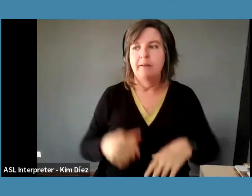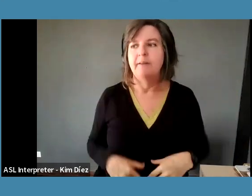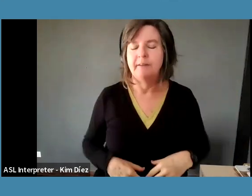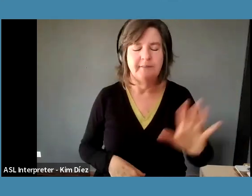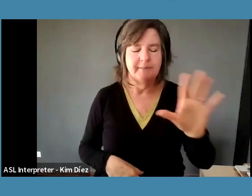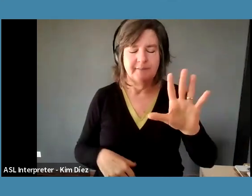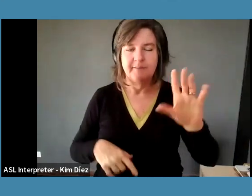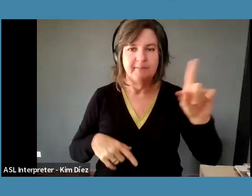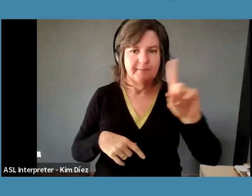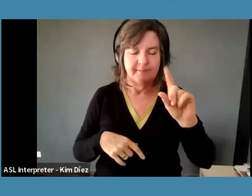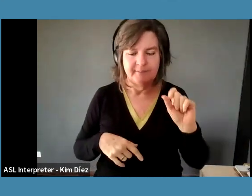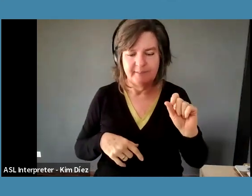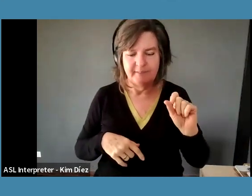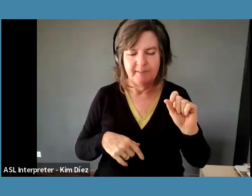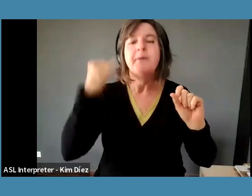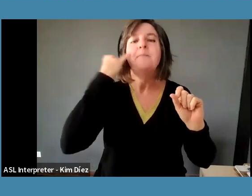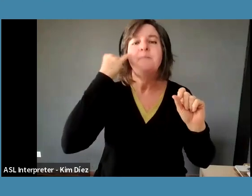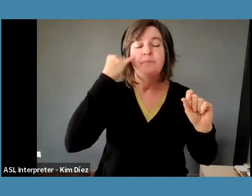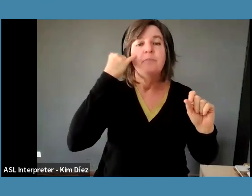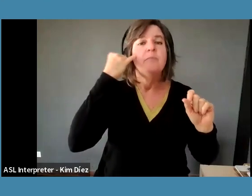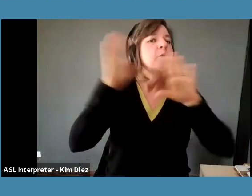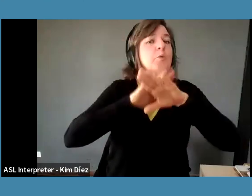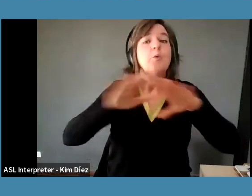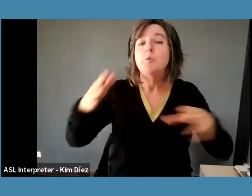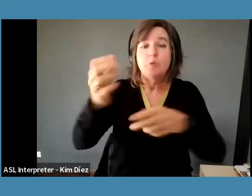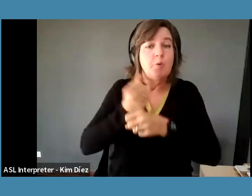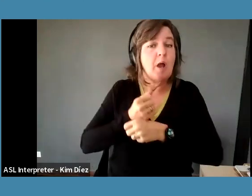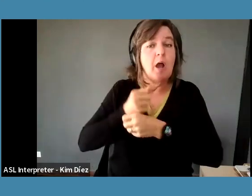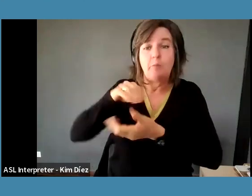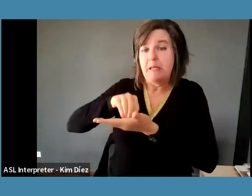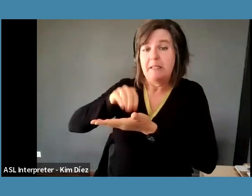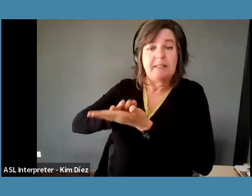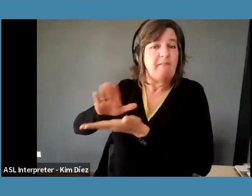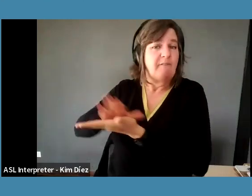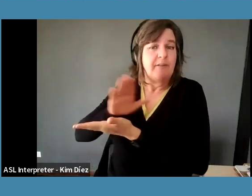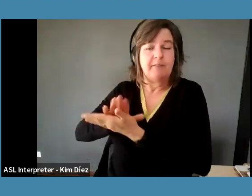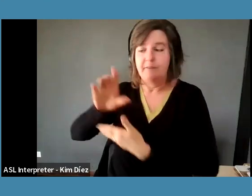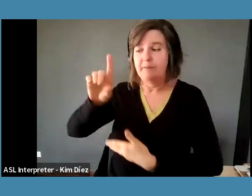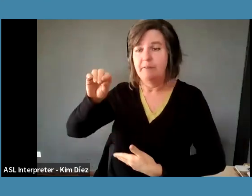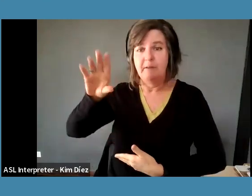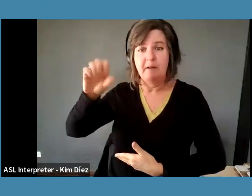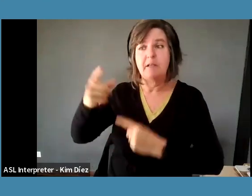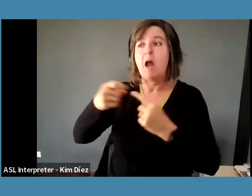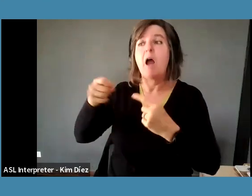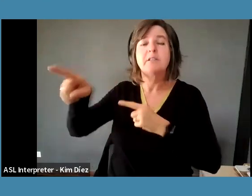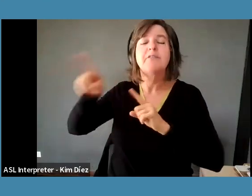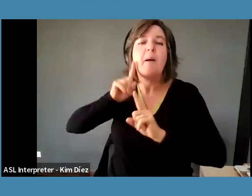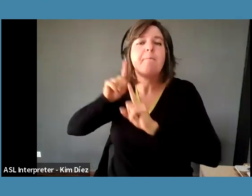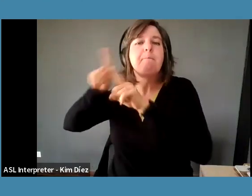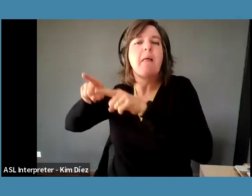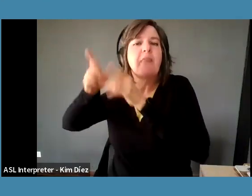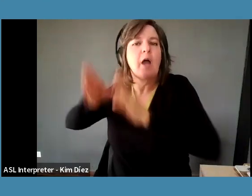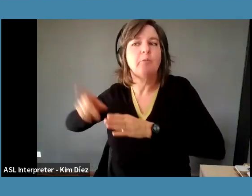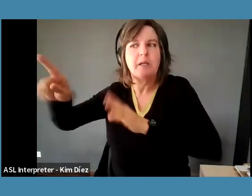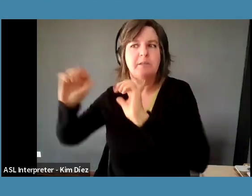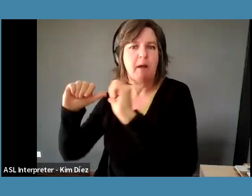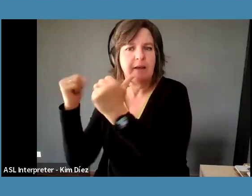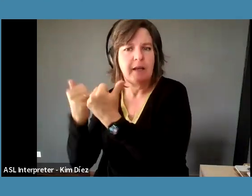added. What if you do not receive documents from the respondent agency prior to the fair